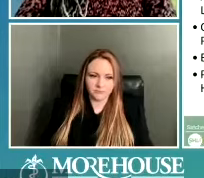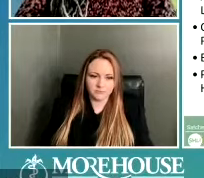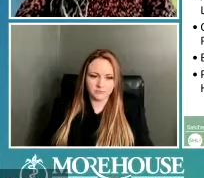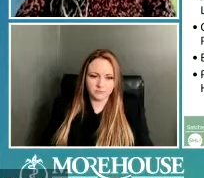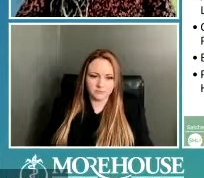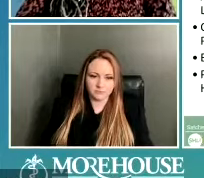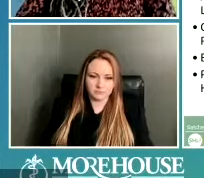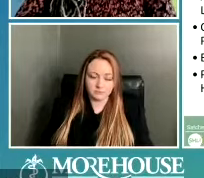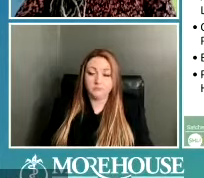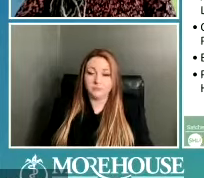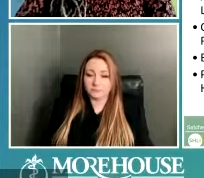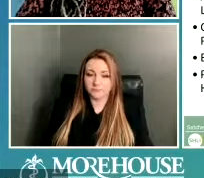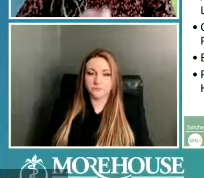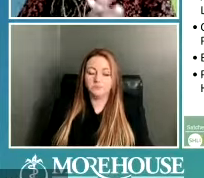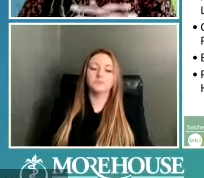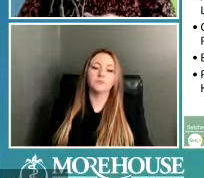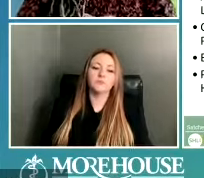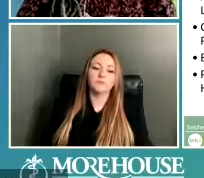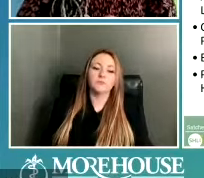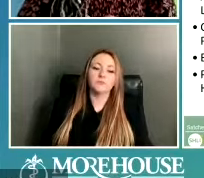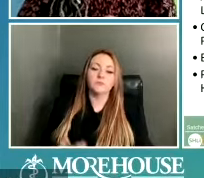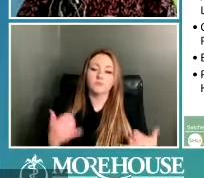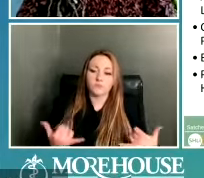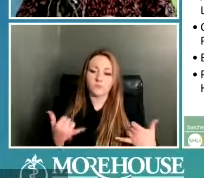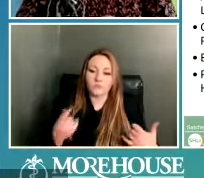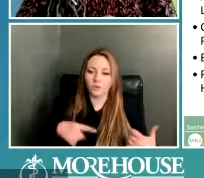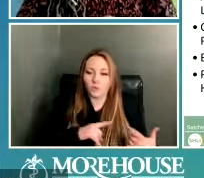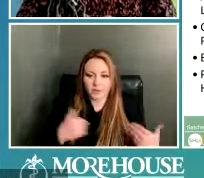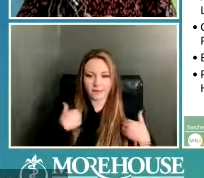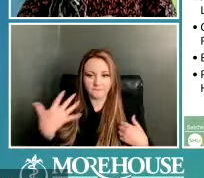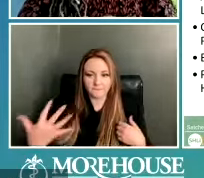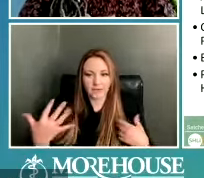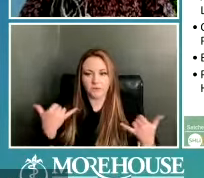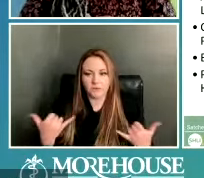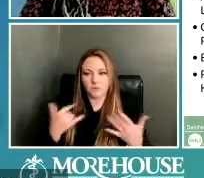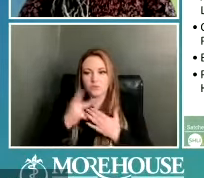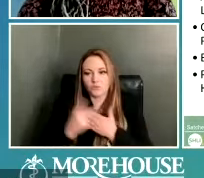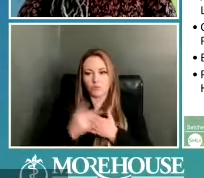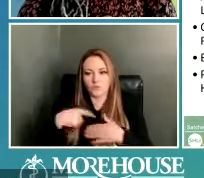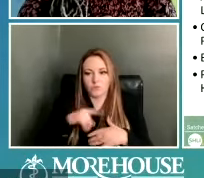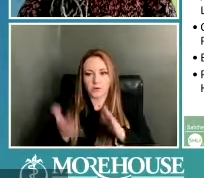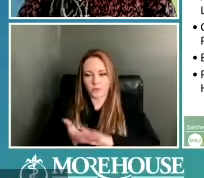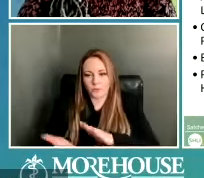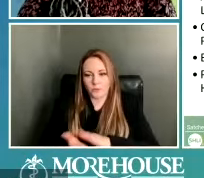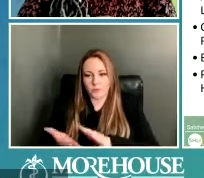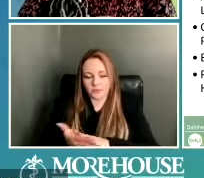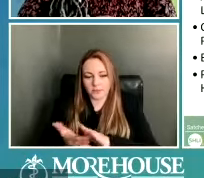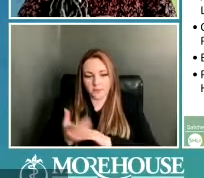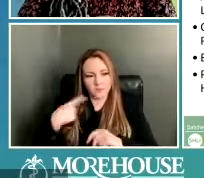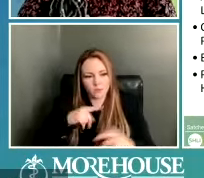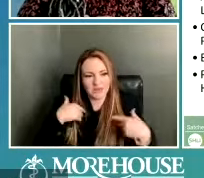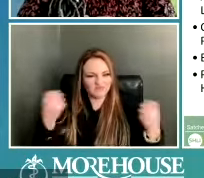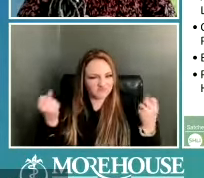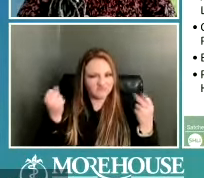So at this time, we actually have about 5 current programs that we are operating. We have